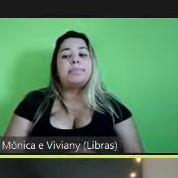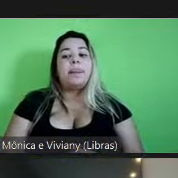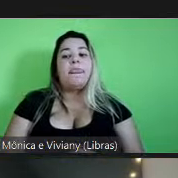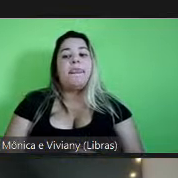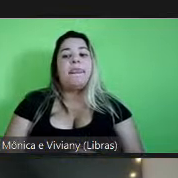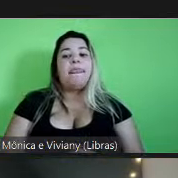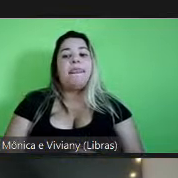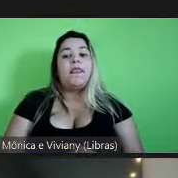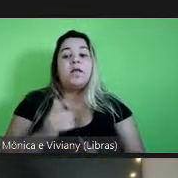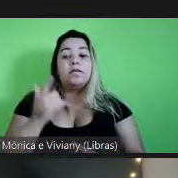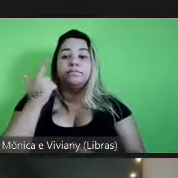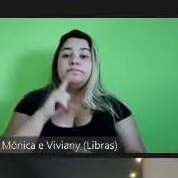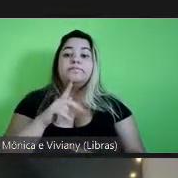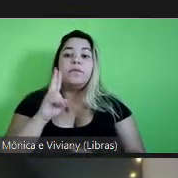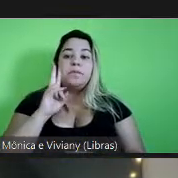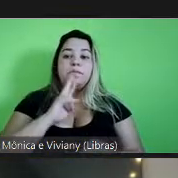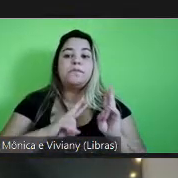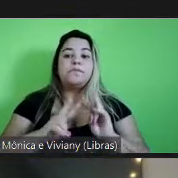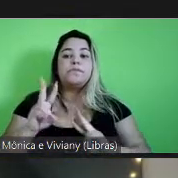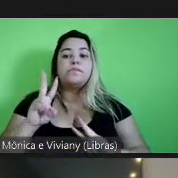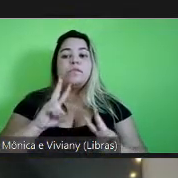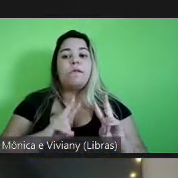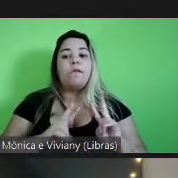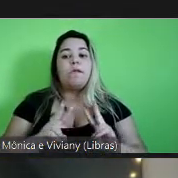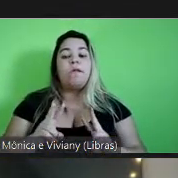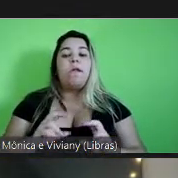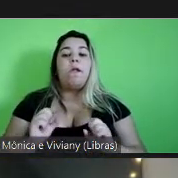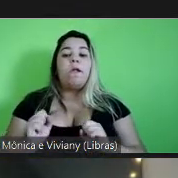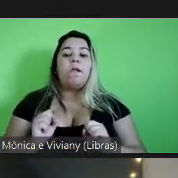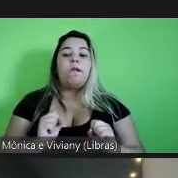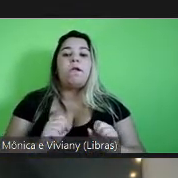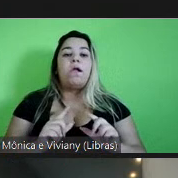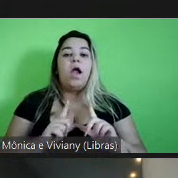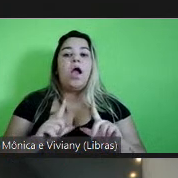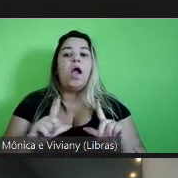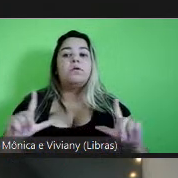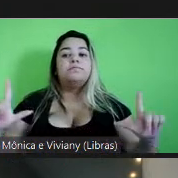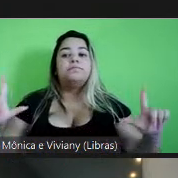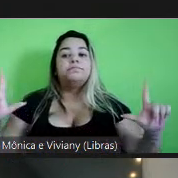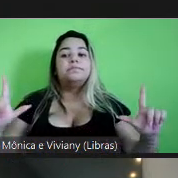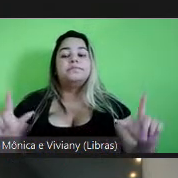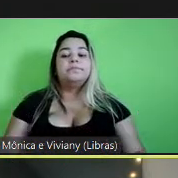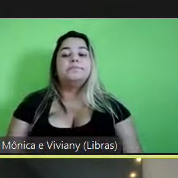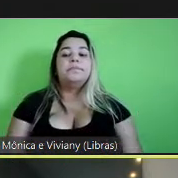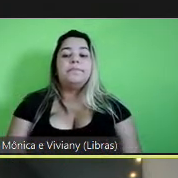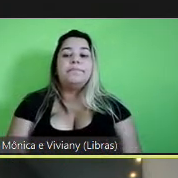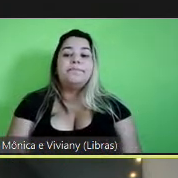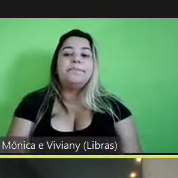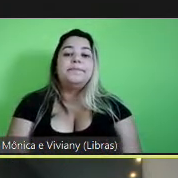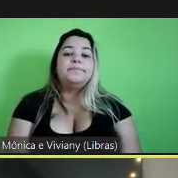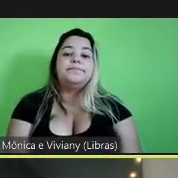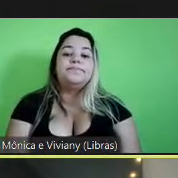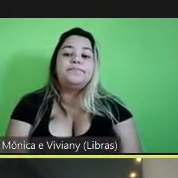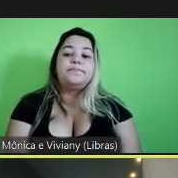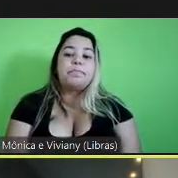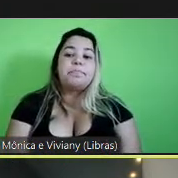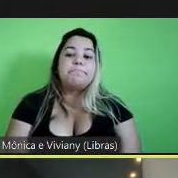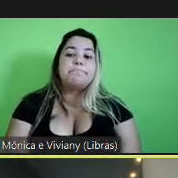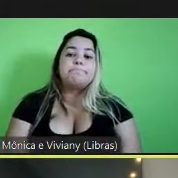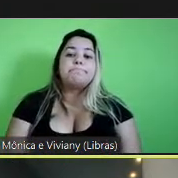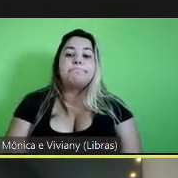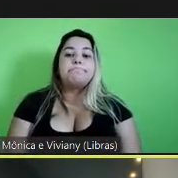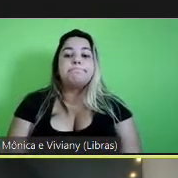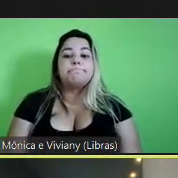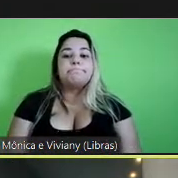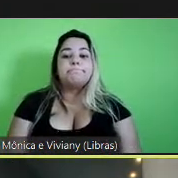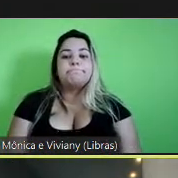Nós já conseguimos ver sua apresentação. We can already see your presentation. Can you put it in the presentation mode, please?